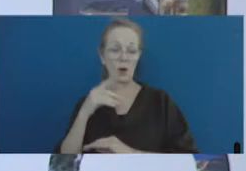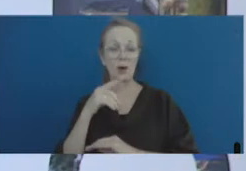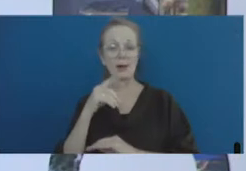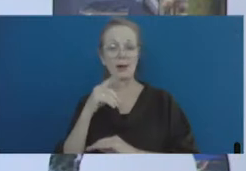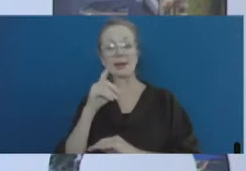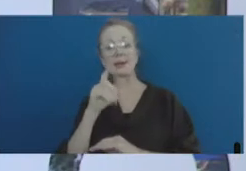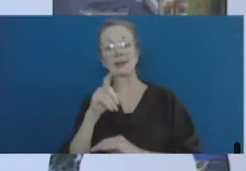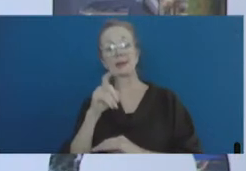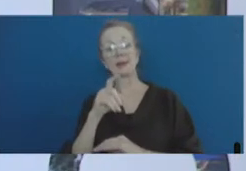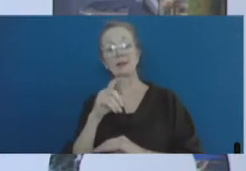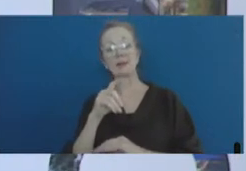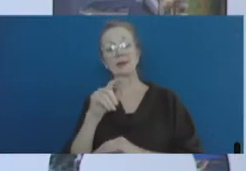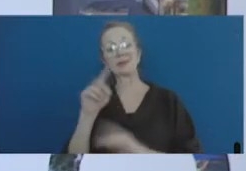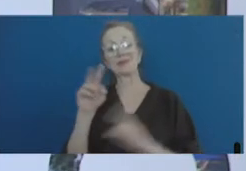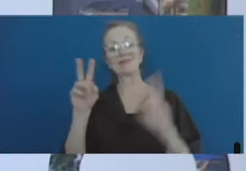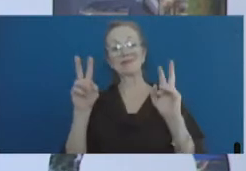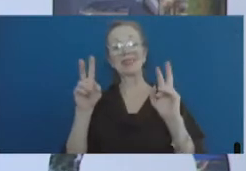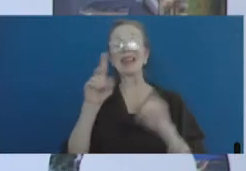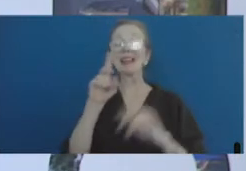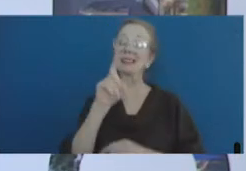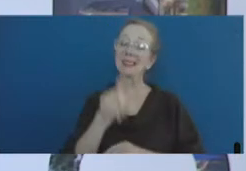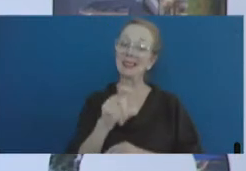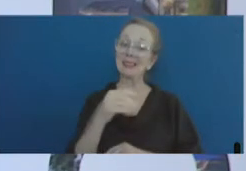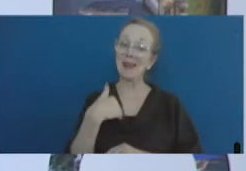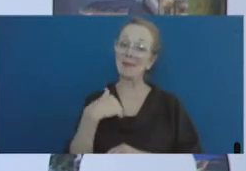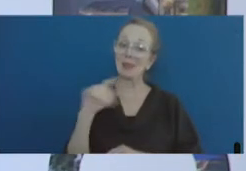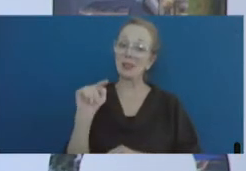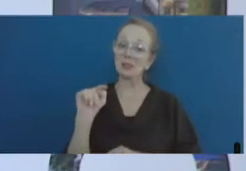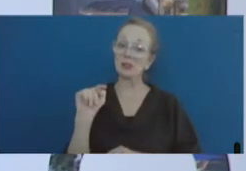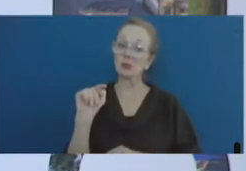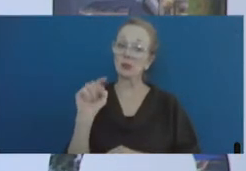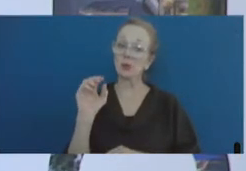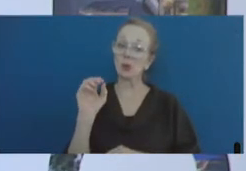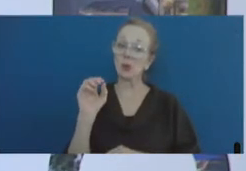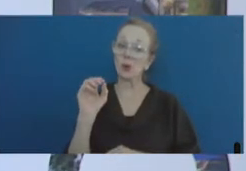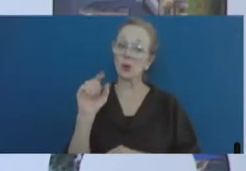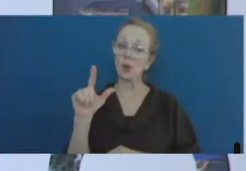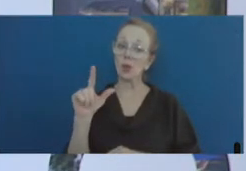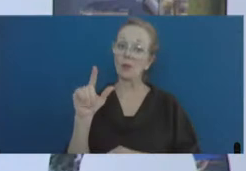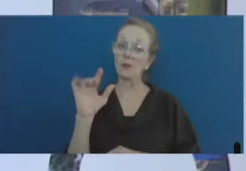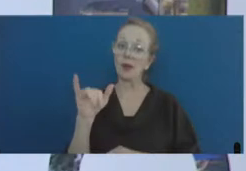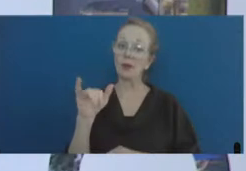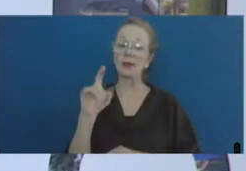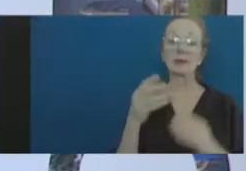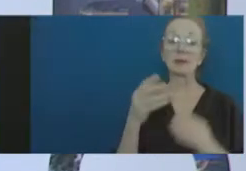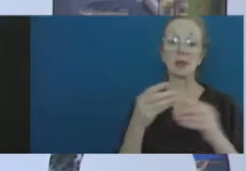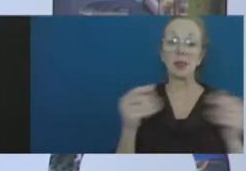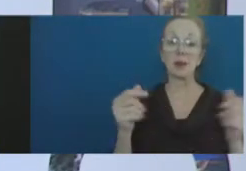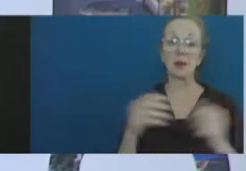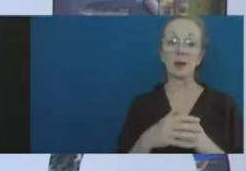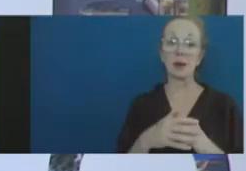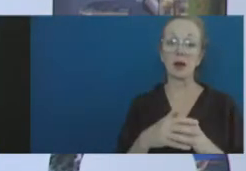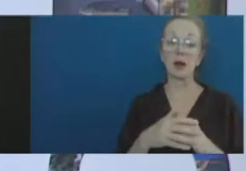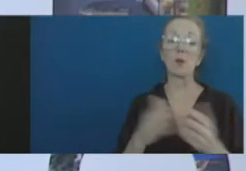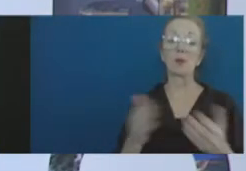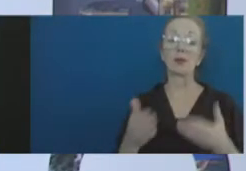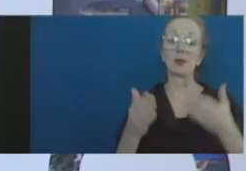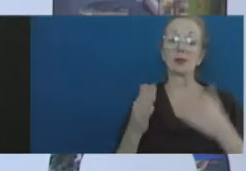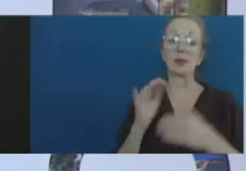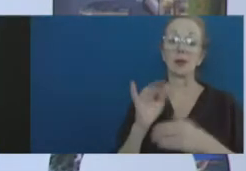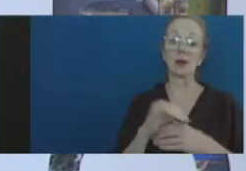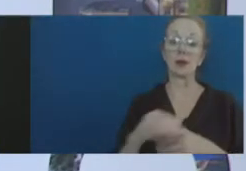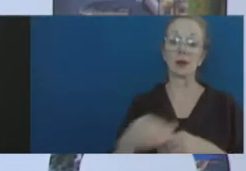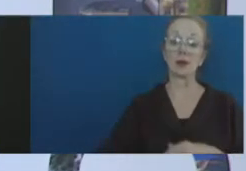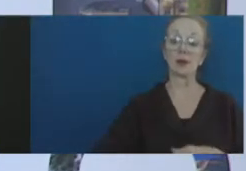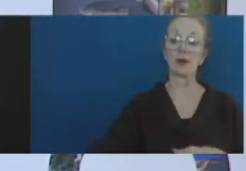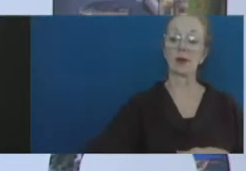we need to have a tool for that, mm-hmm. but we don't need to rush it, but we need to find a solution. Absolutely. So I would just offer up as you all are figuring that out, and I know,